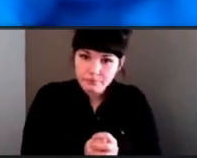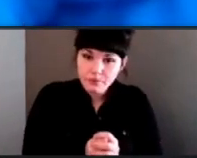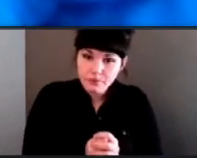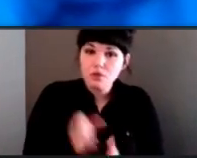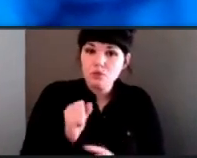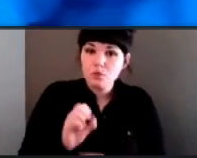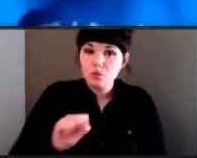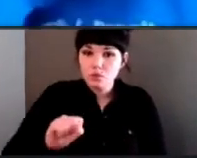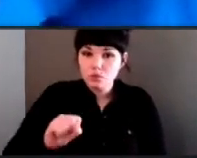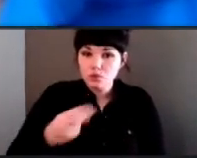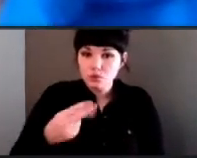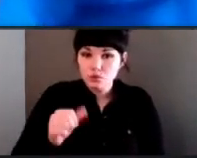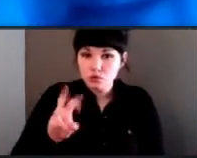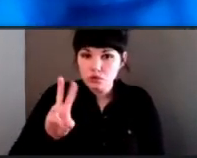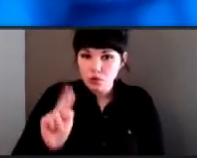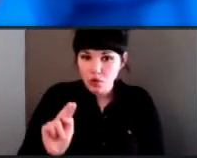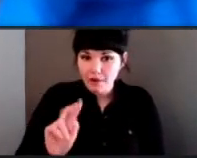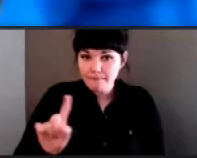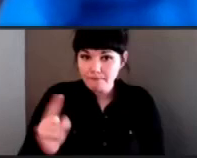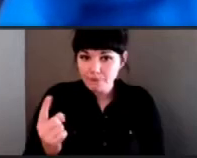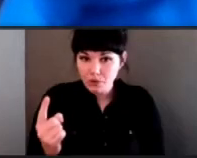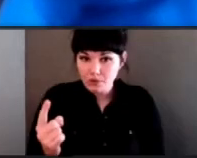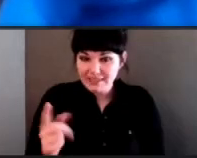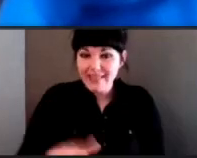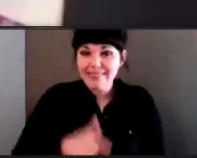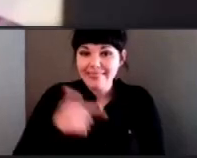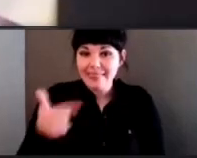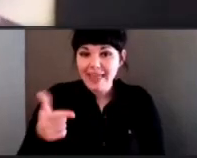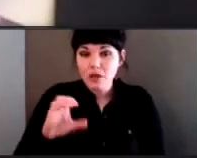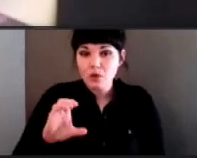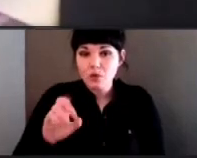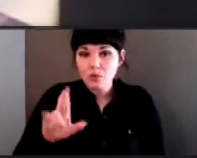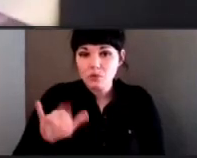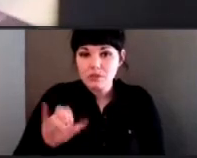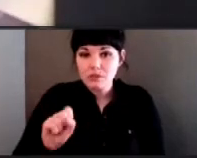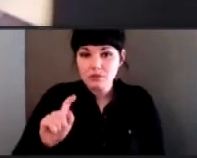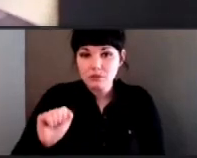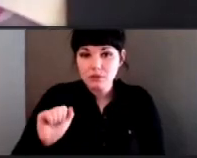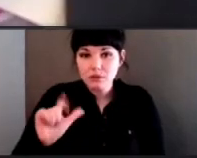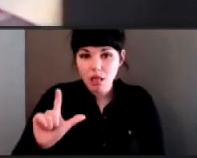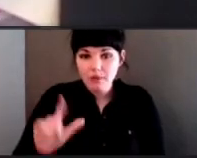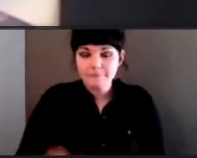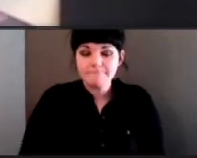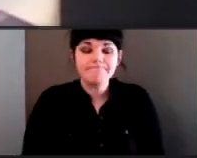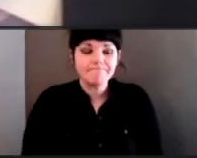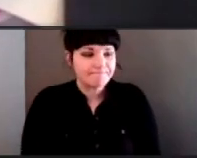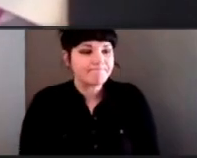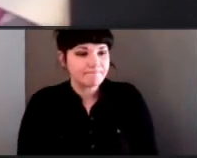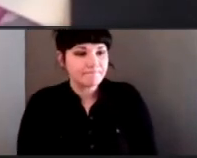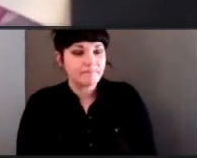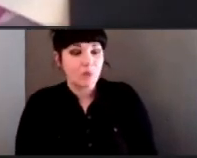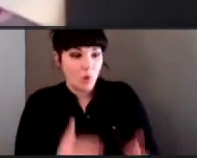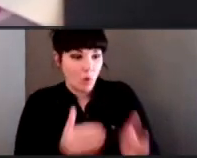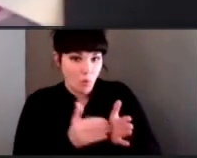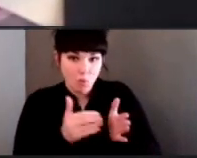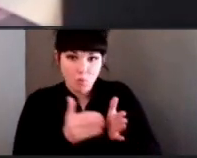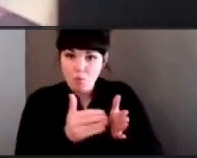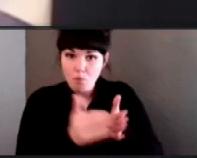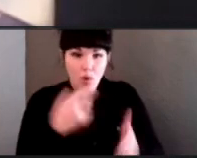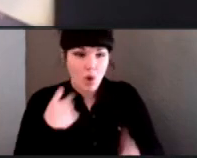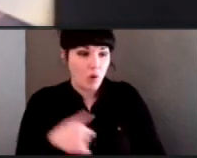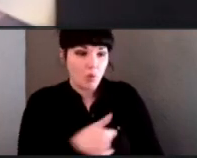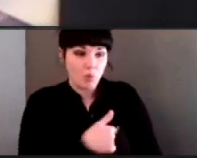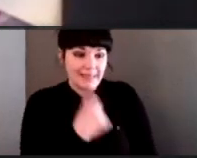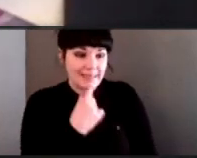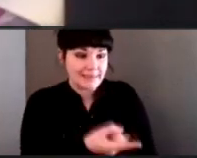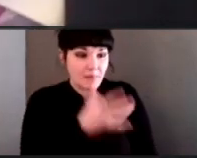to our audience questions. Go ahead, Sean. Yeah, we're regularly informing our parents about the transition and what to expect through our